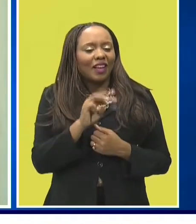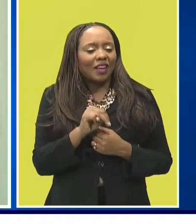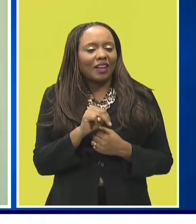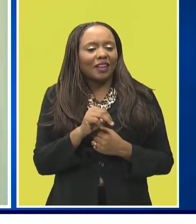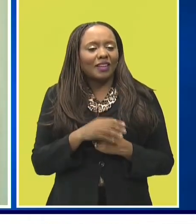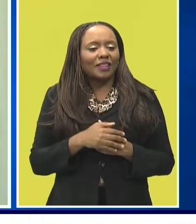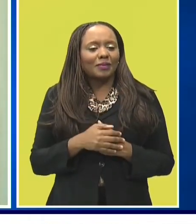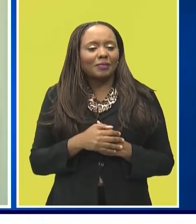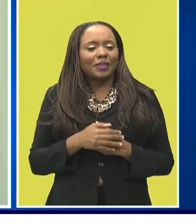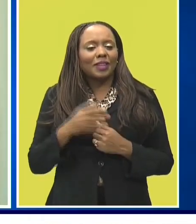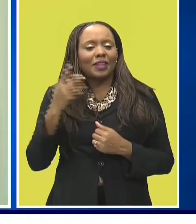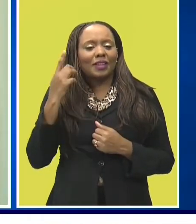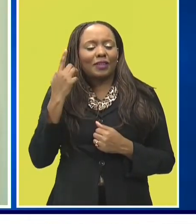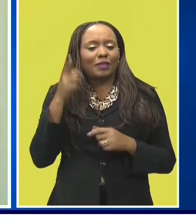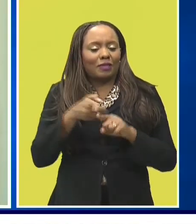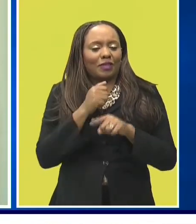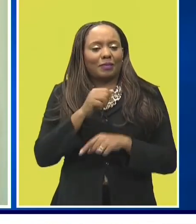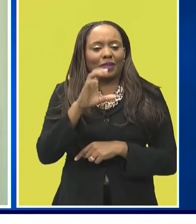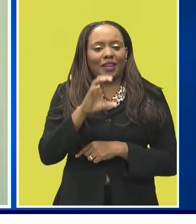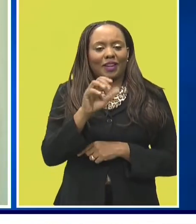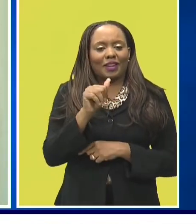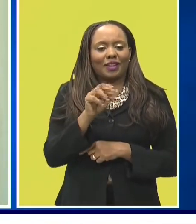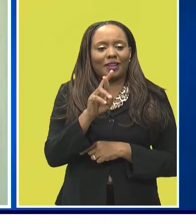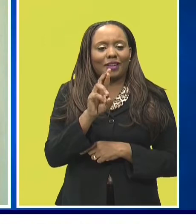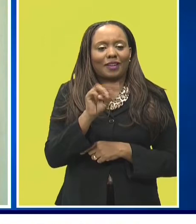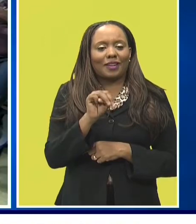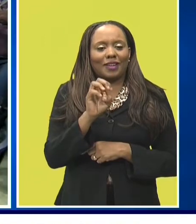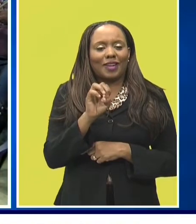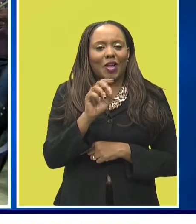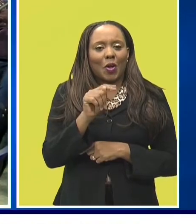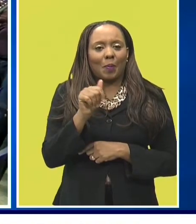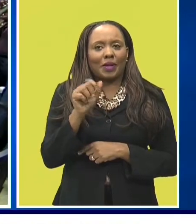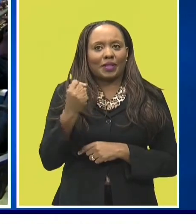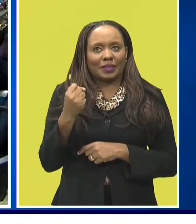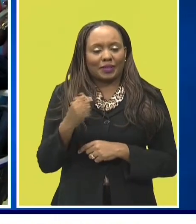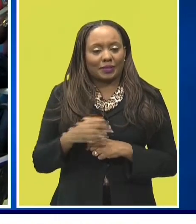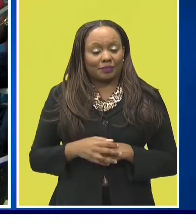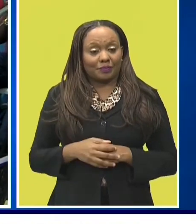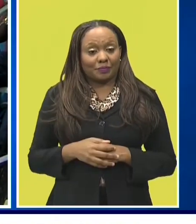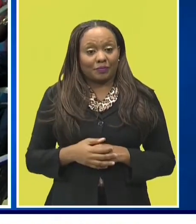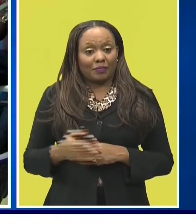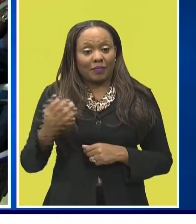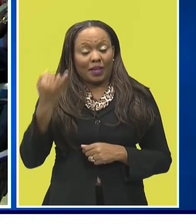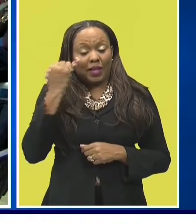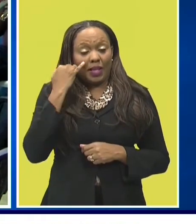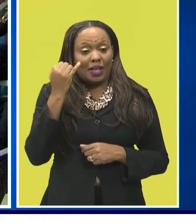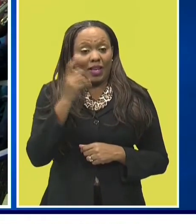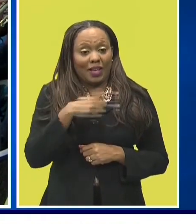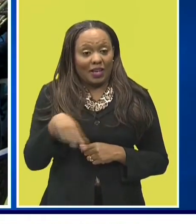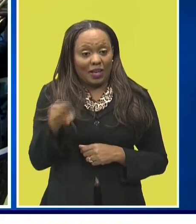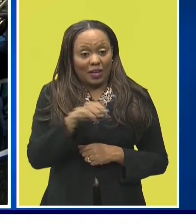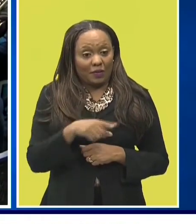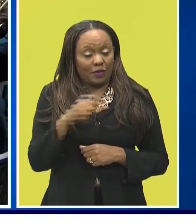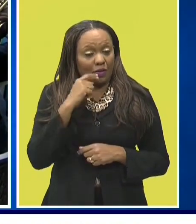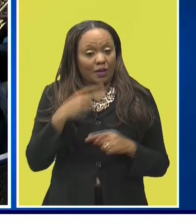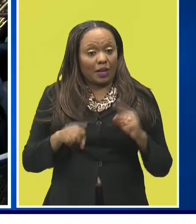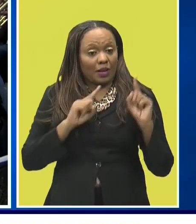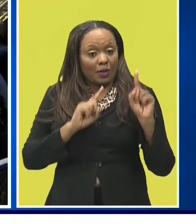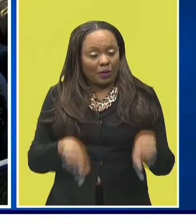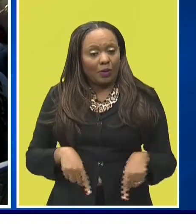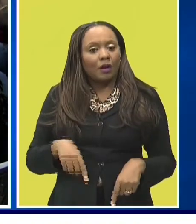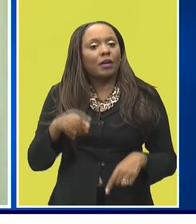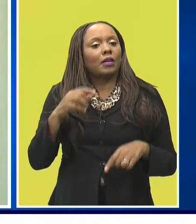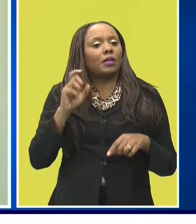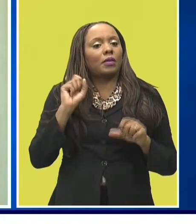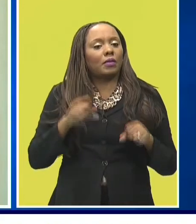manufacturers for kilometers on their tables as well. And if you are unable to attend the event, there's still ways to